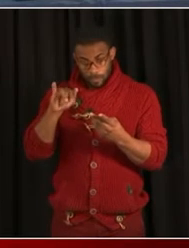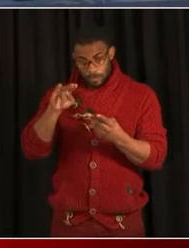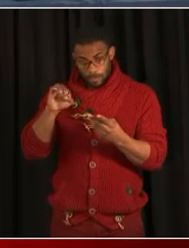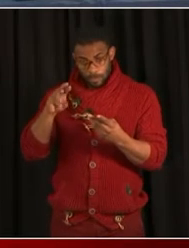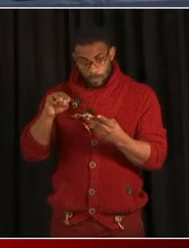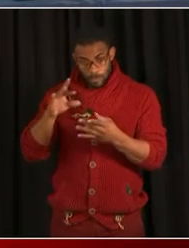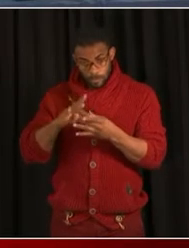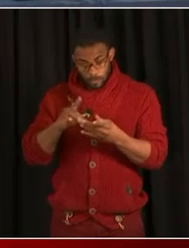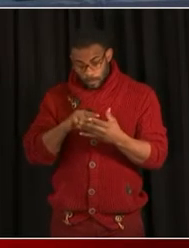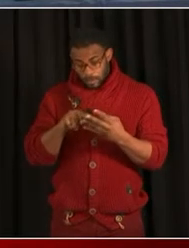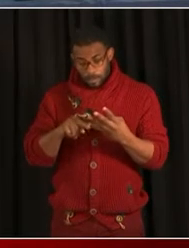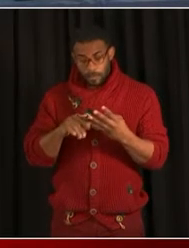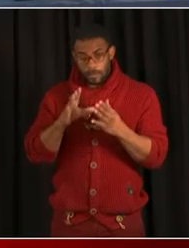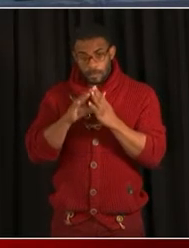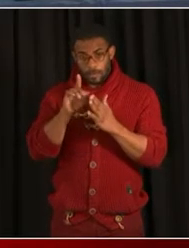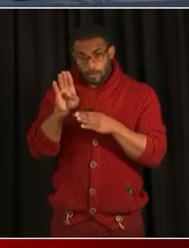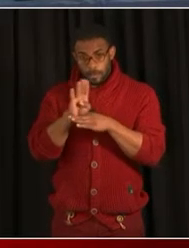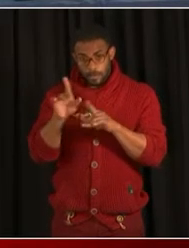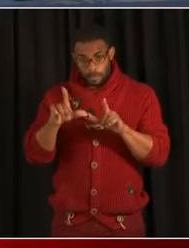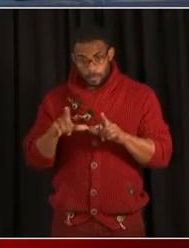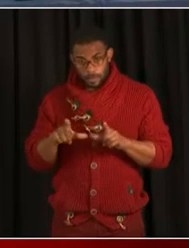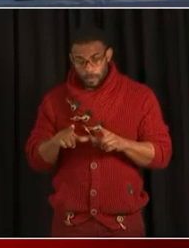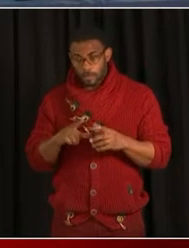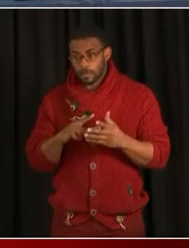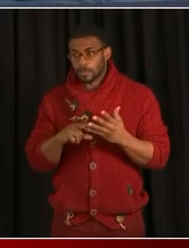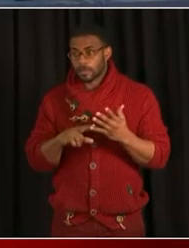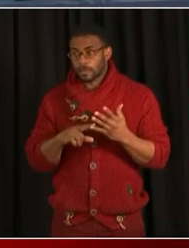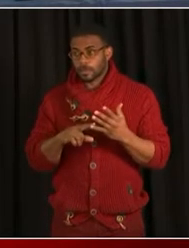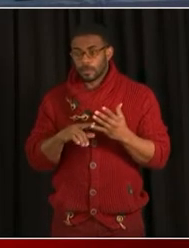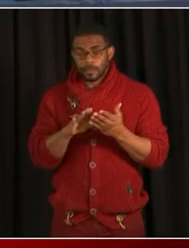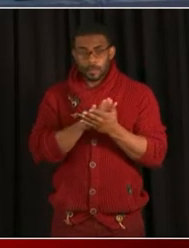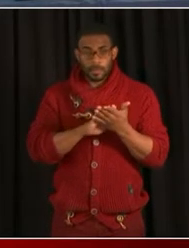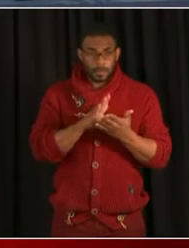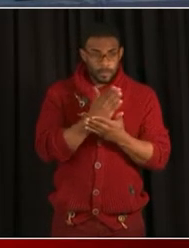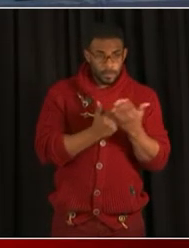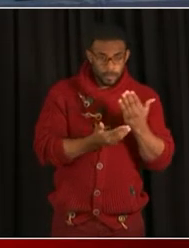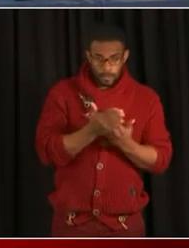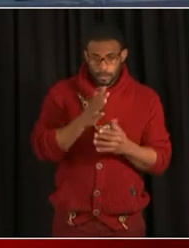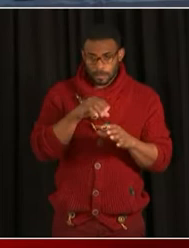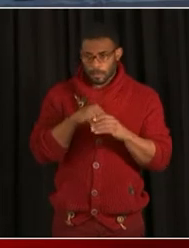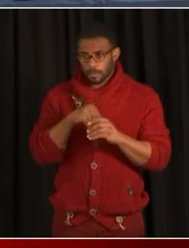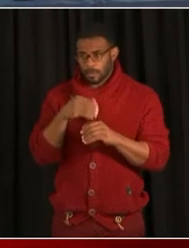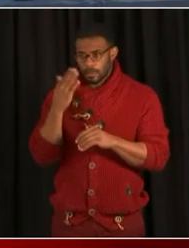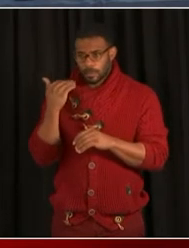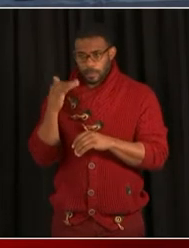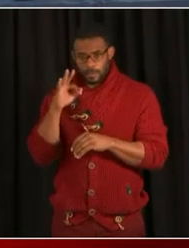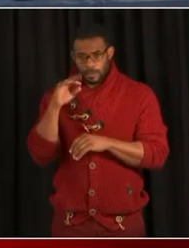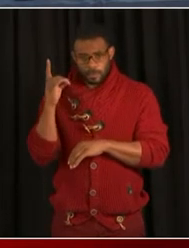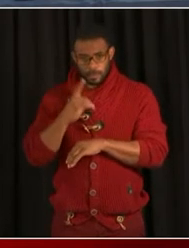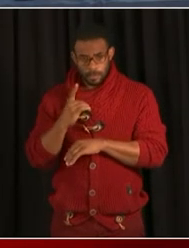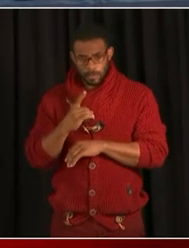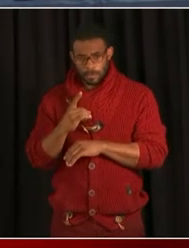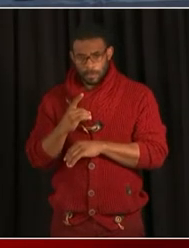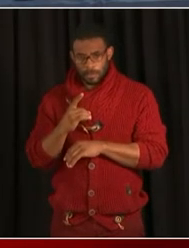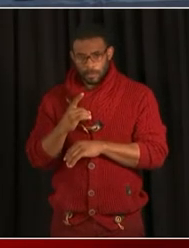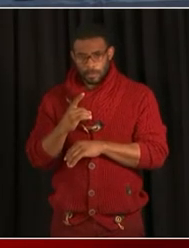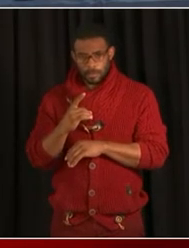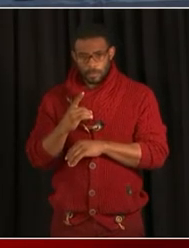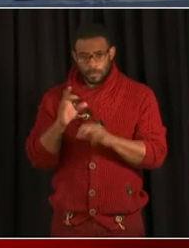income statements, copy of your business license, clean hands, at least within the last 90 days or